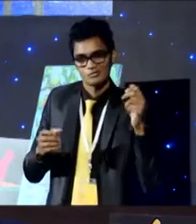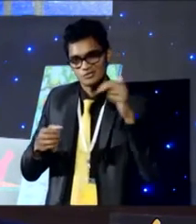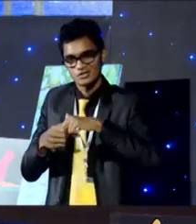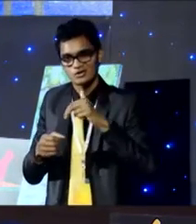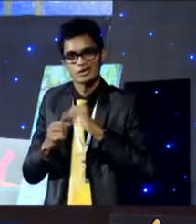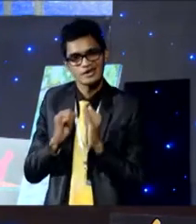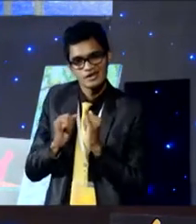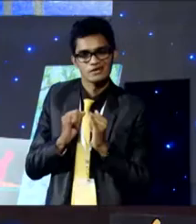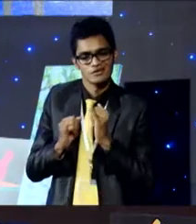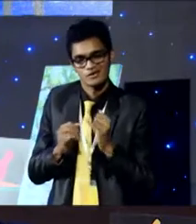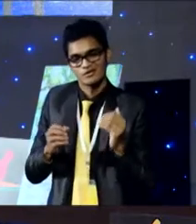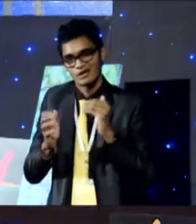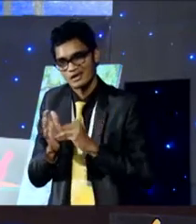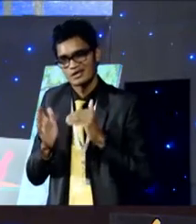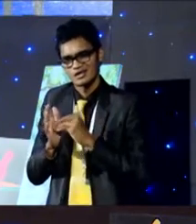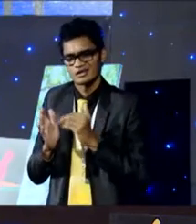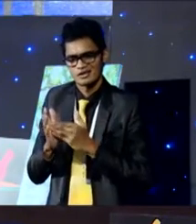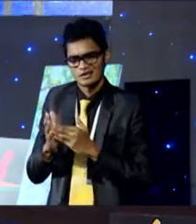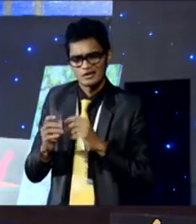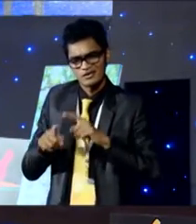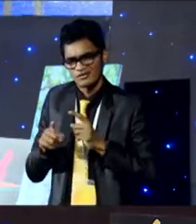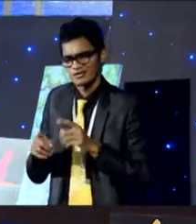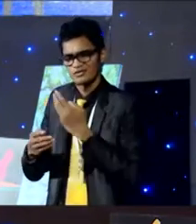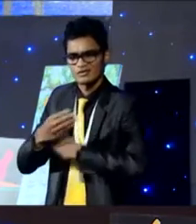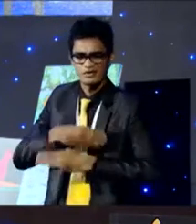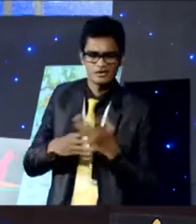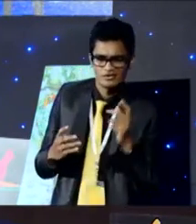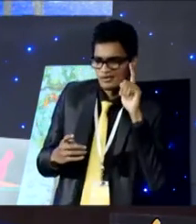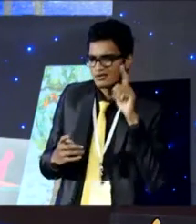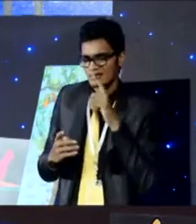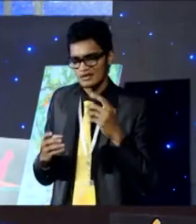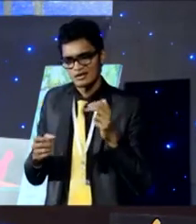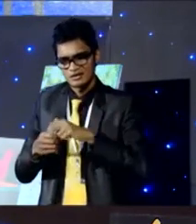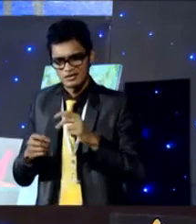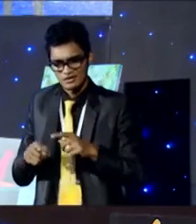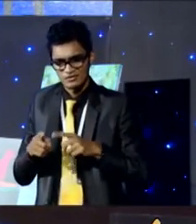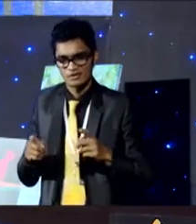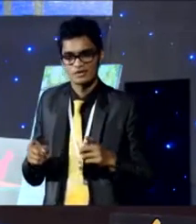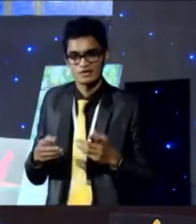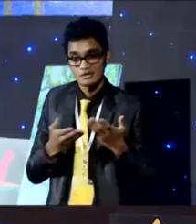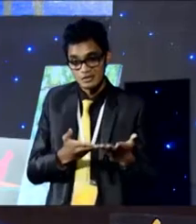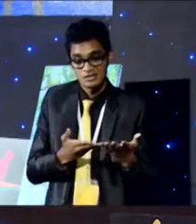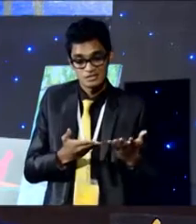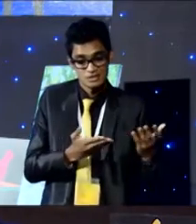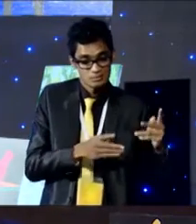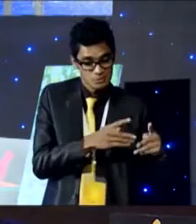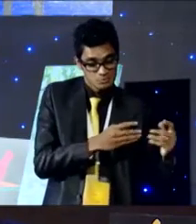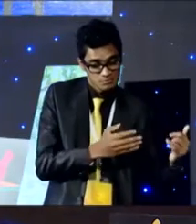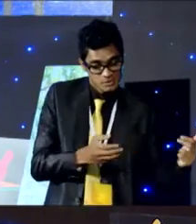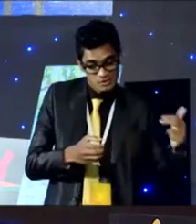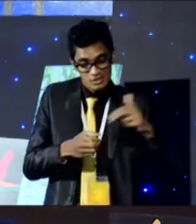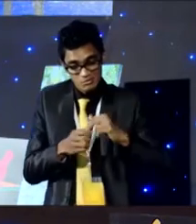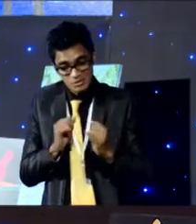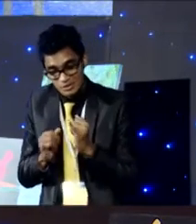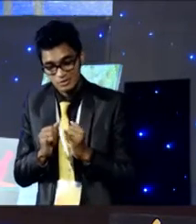in of differently abled, physically impaired, all kinds of people, but they're walking into our office is a blessing. It's an inclusive space